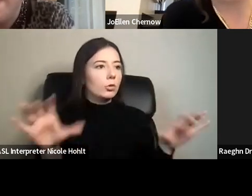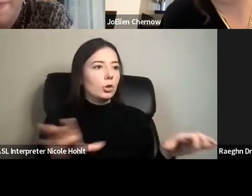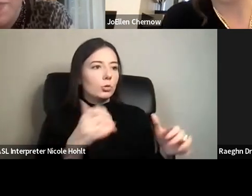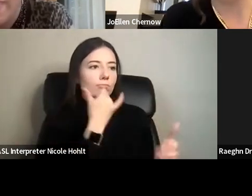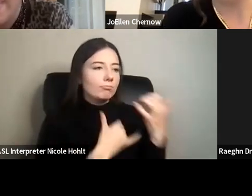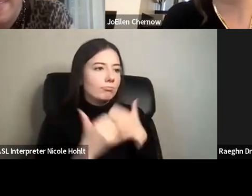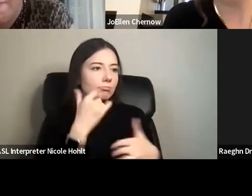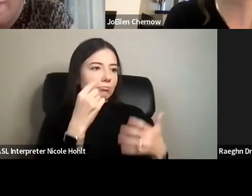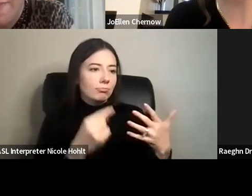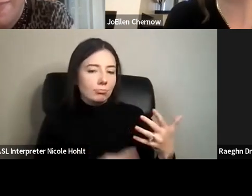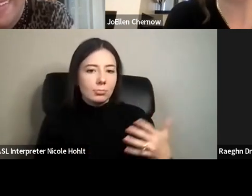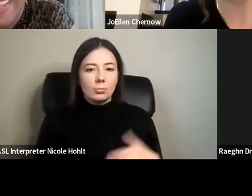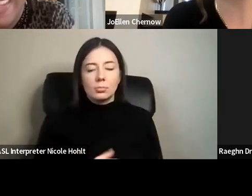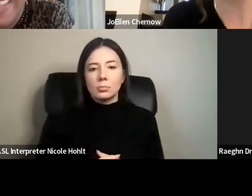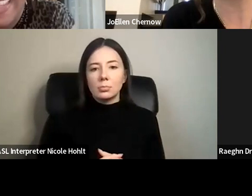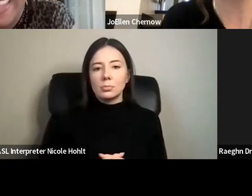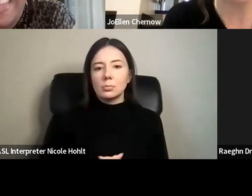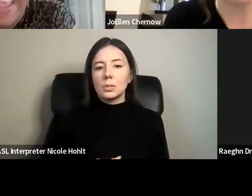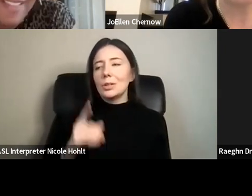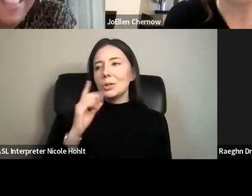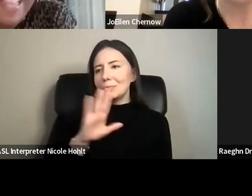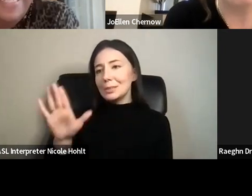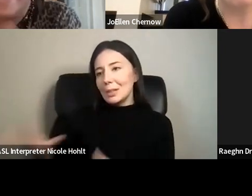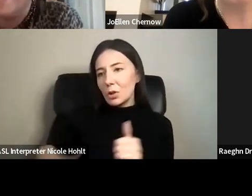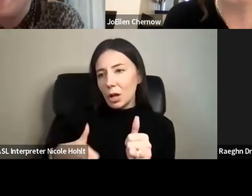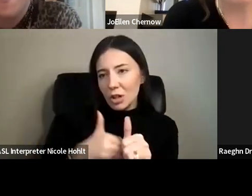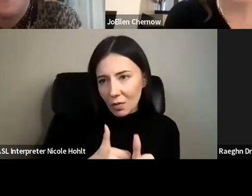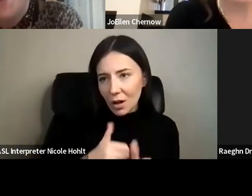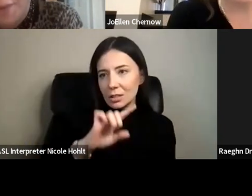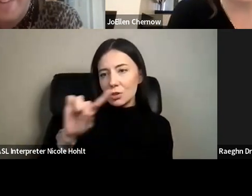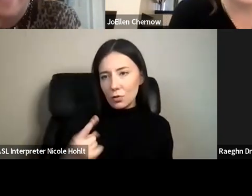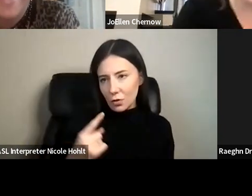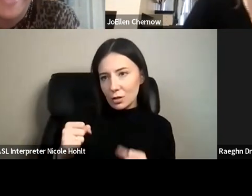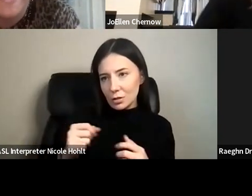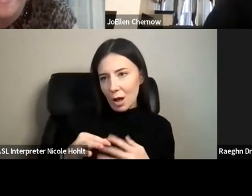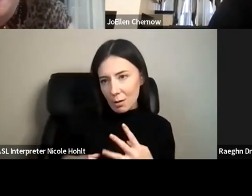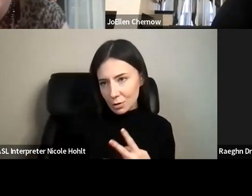and At least not as a first tactic. yeah, that's like, third.